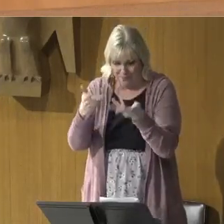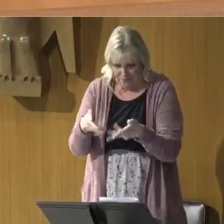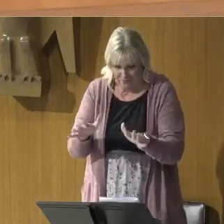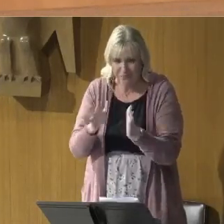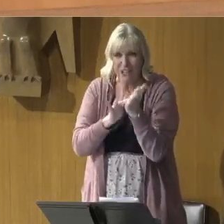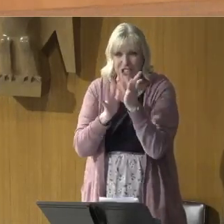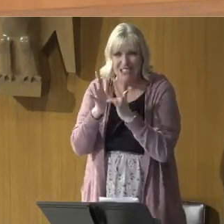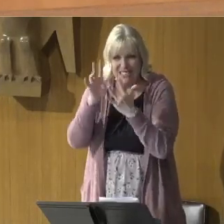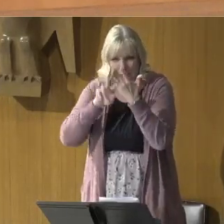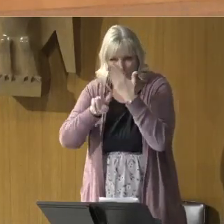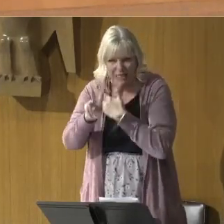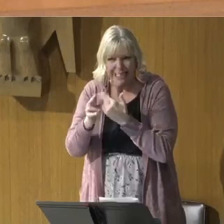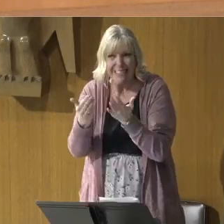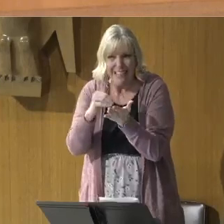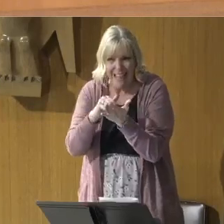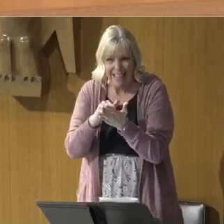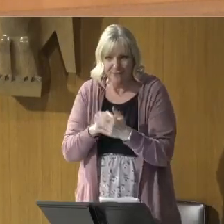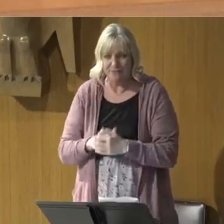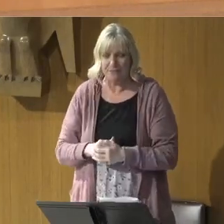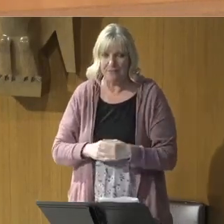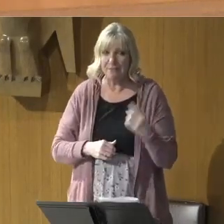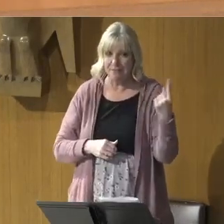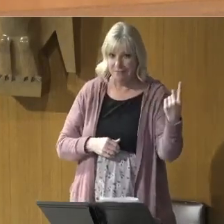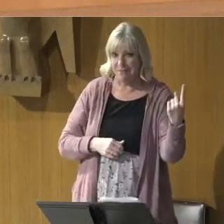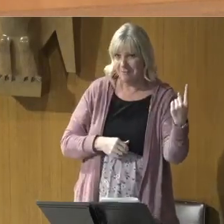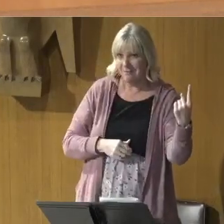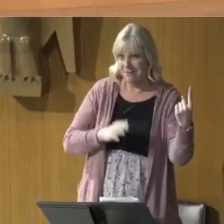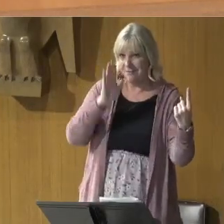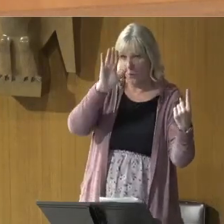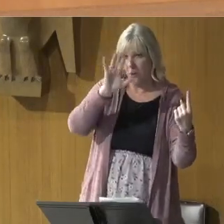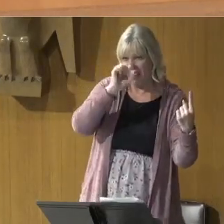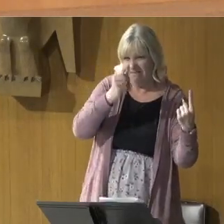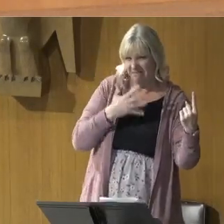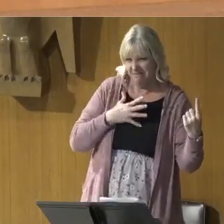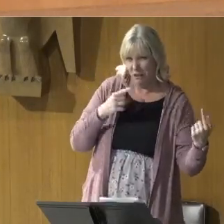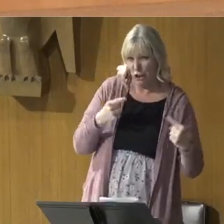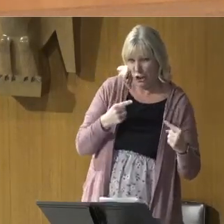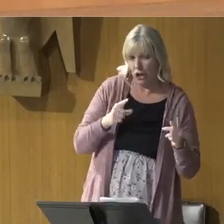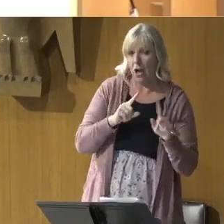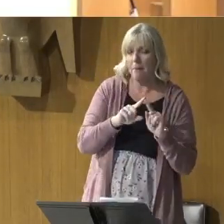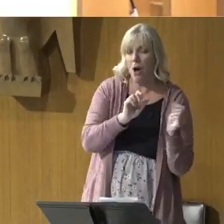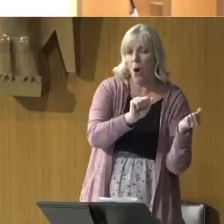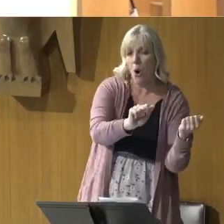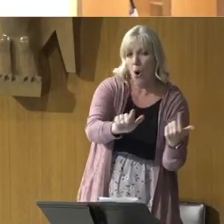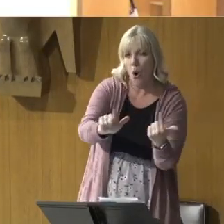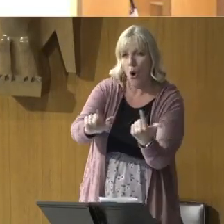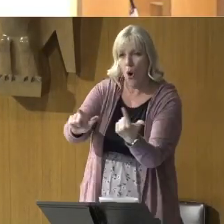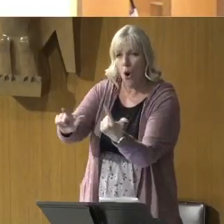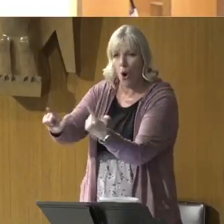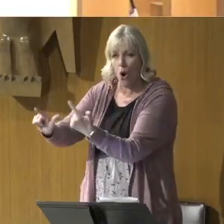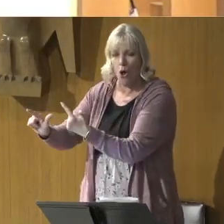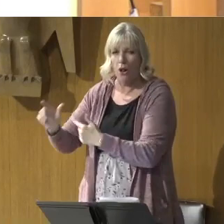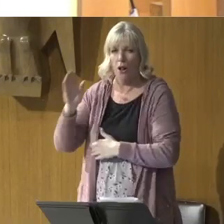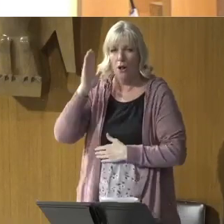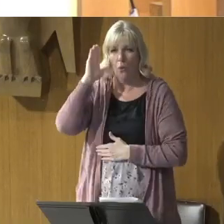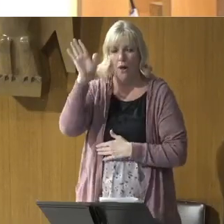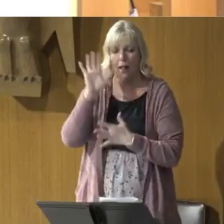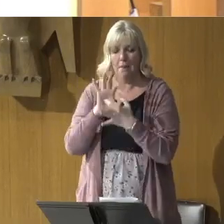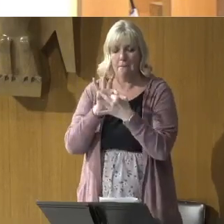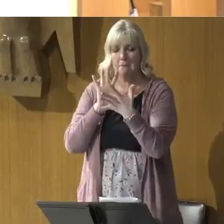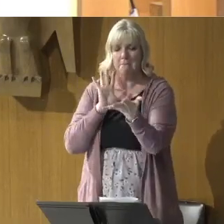Not only will one of the twelve, one of his confidants, betray him, but actually every single one of them will fall away.